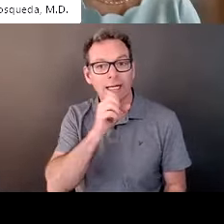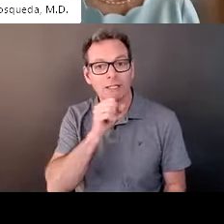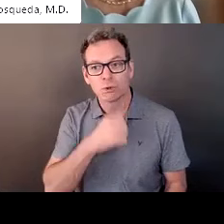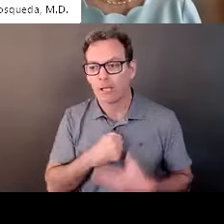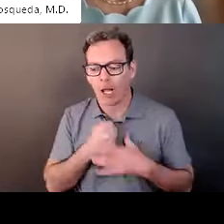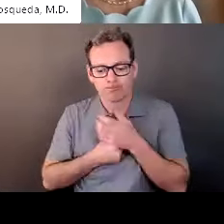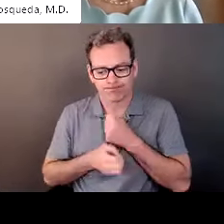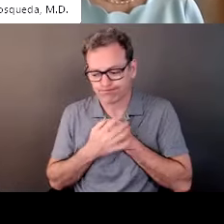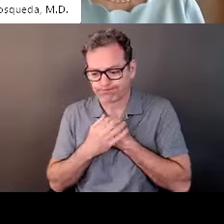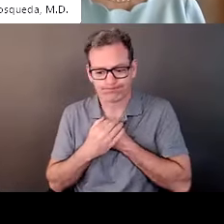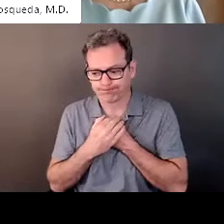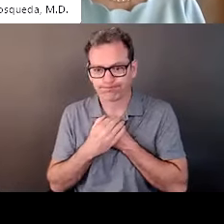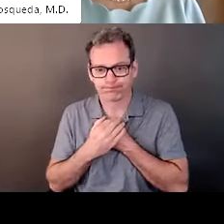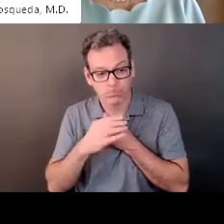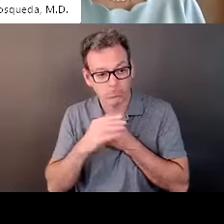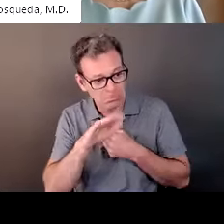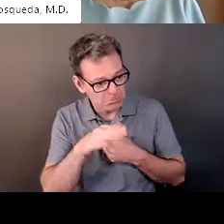seams to talk about it.